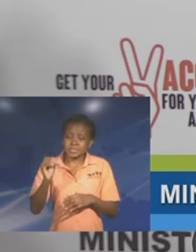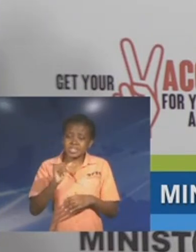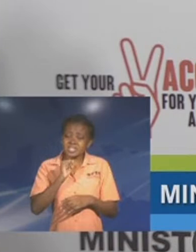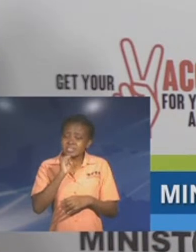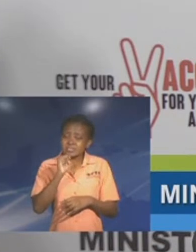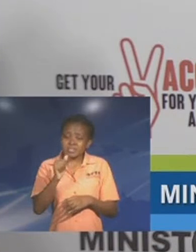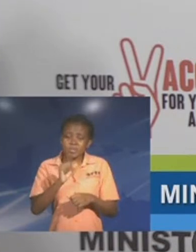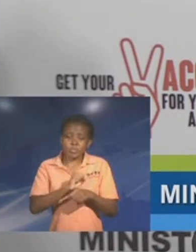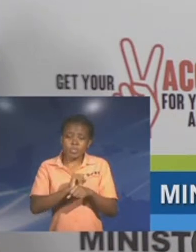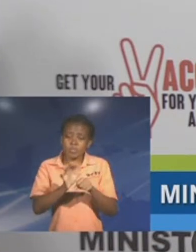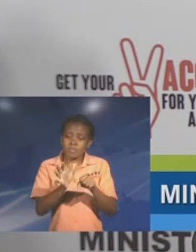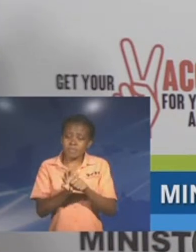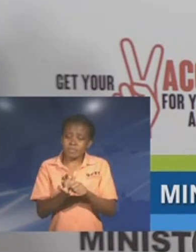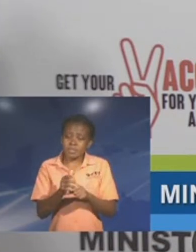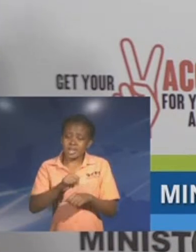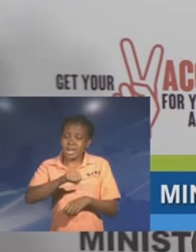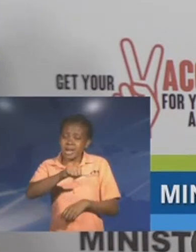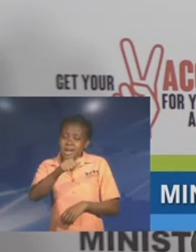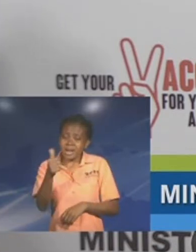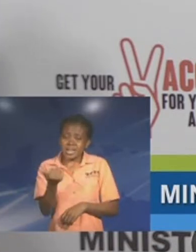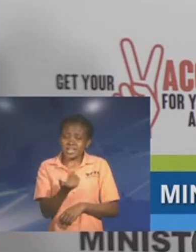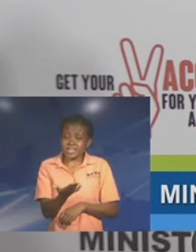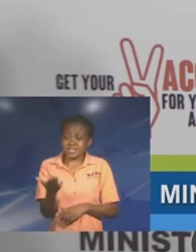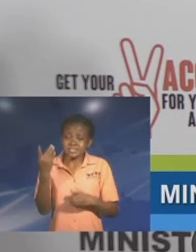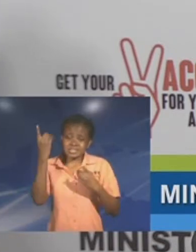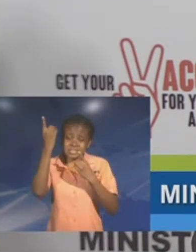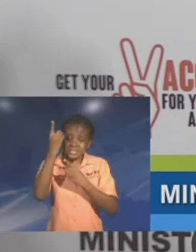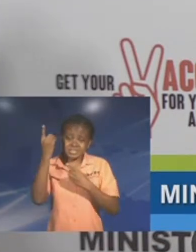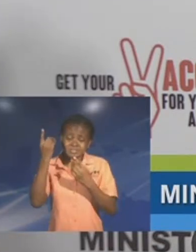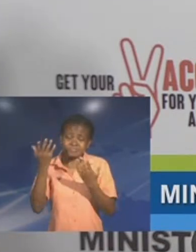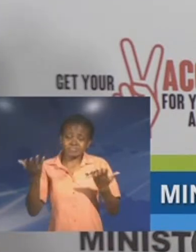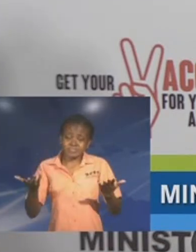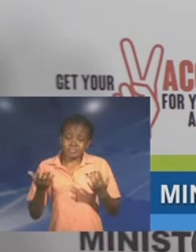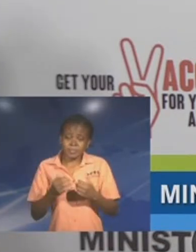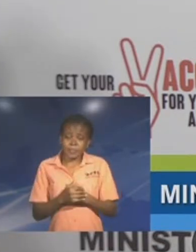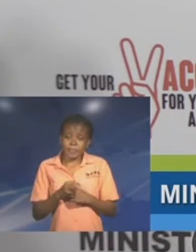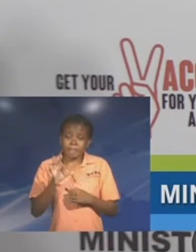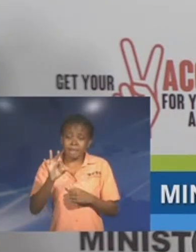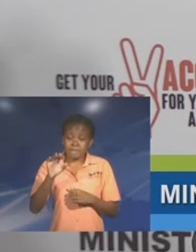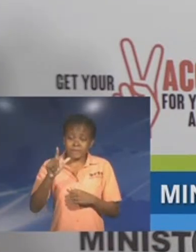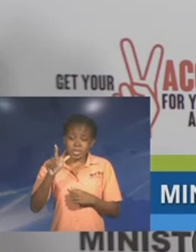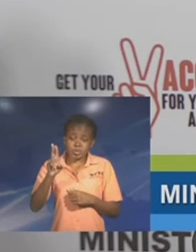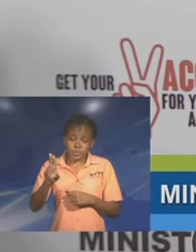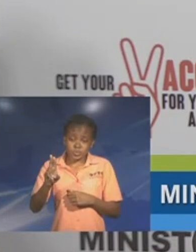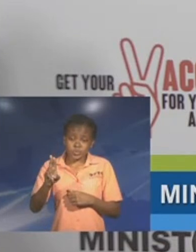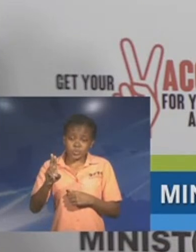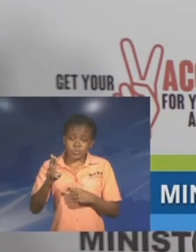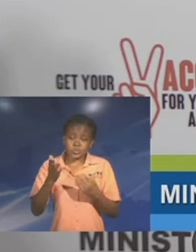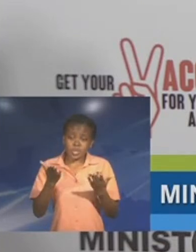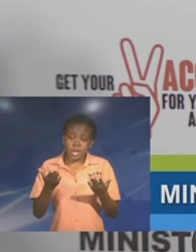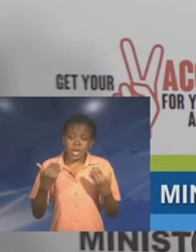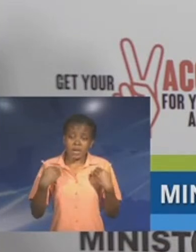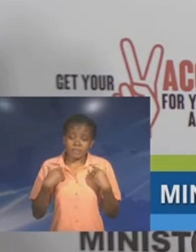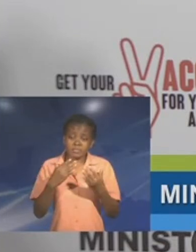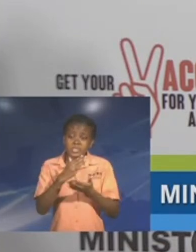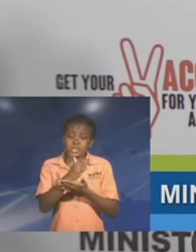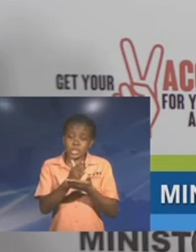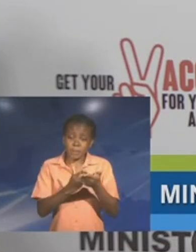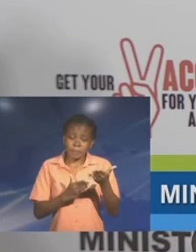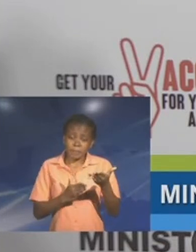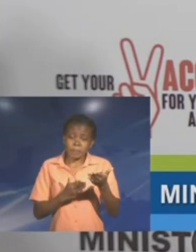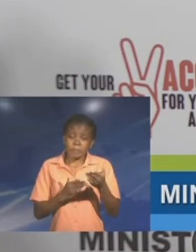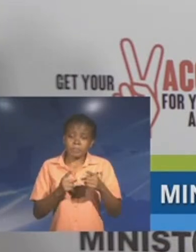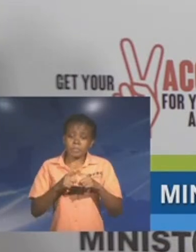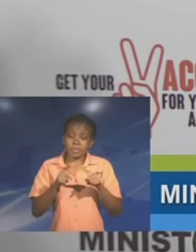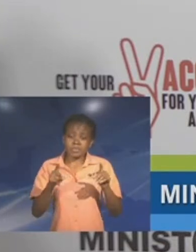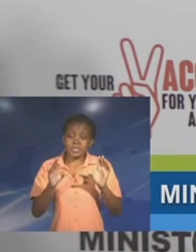and are something else, meaning flu-like flu. It can be influenza, and we have picked up some of those, as I said before, but it can be